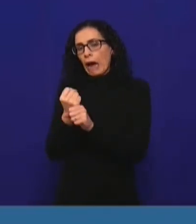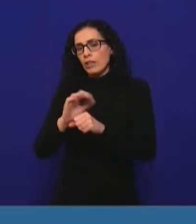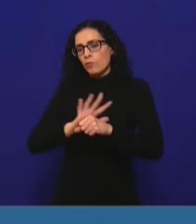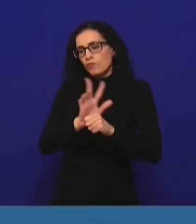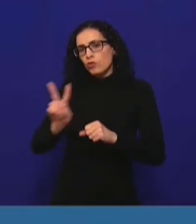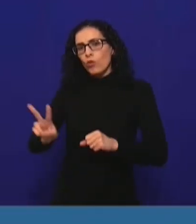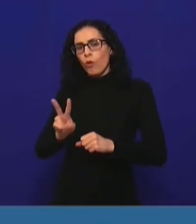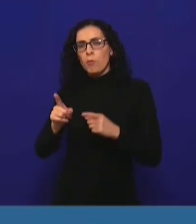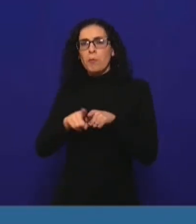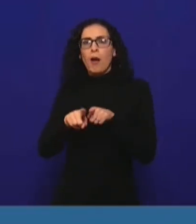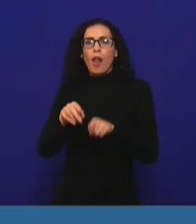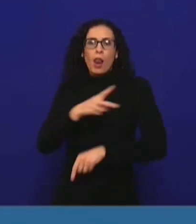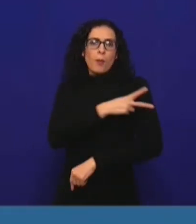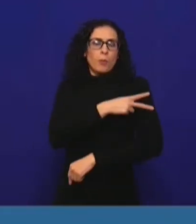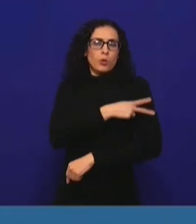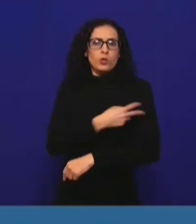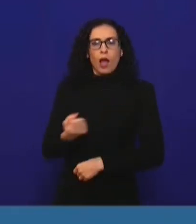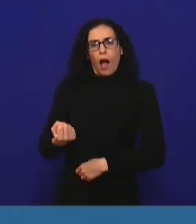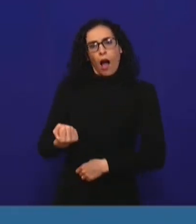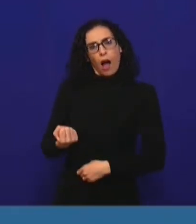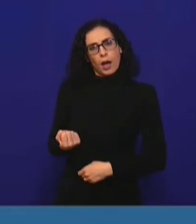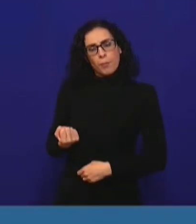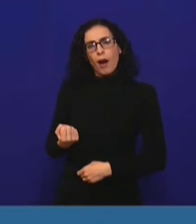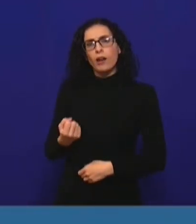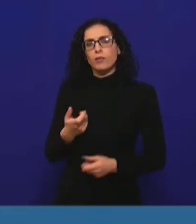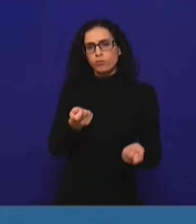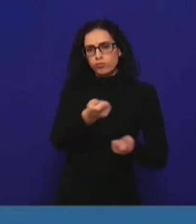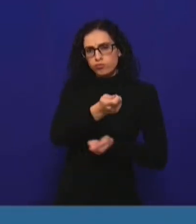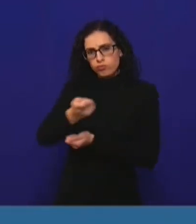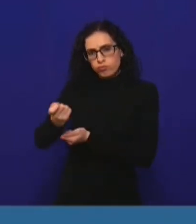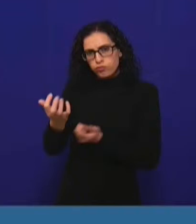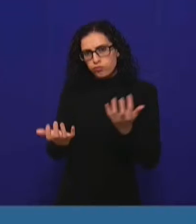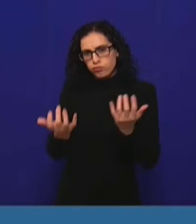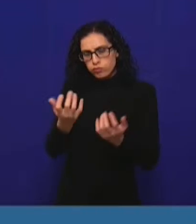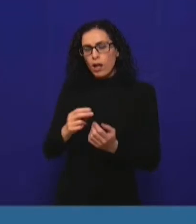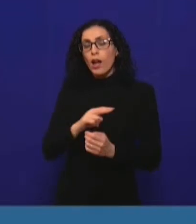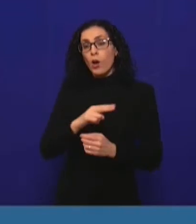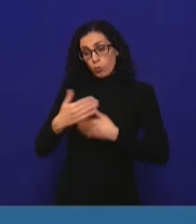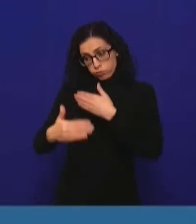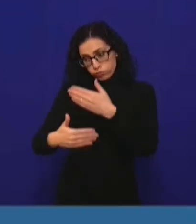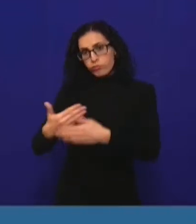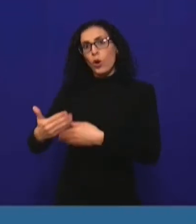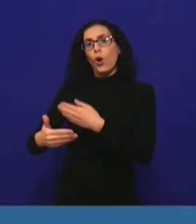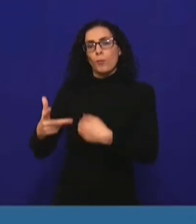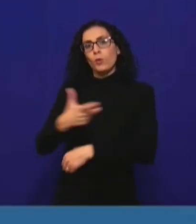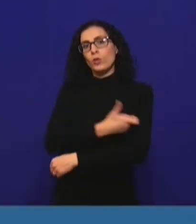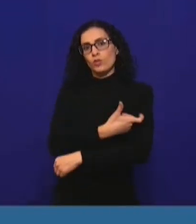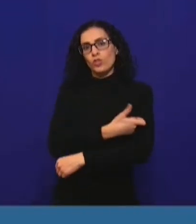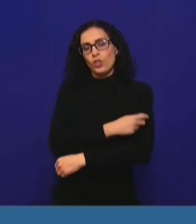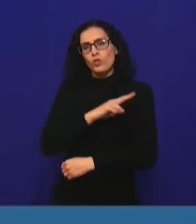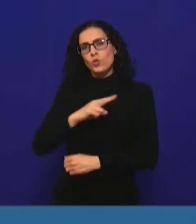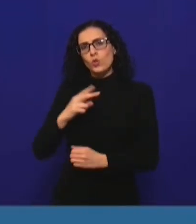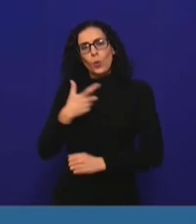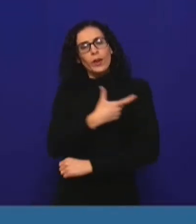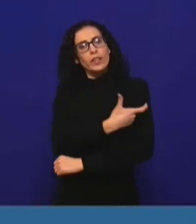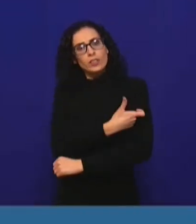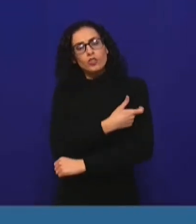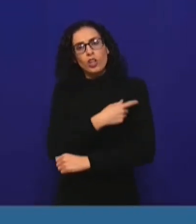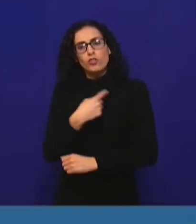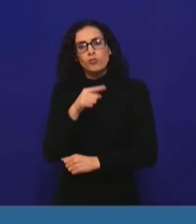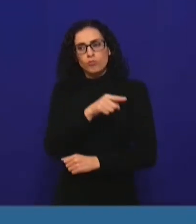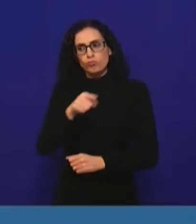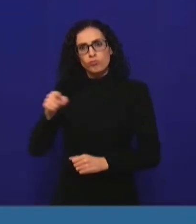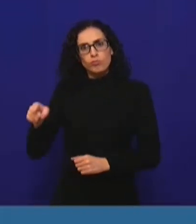Civil Protection, Armata fejn bil-motomot qegħdin nibatu għalihom għaddej sew it-tilqim u propju qegħdin nlaqmu il-dawn